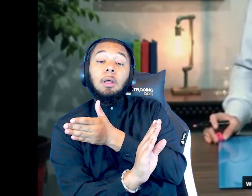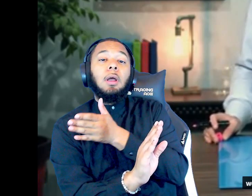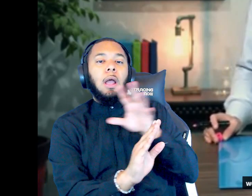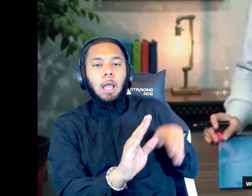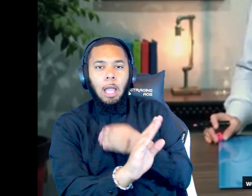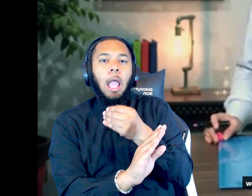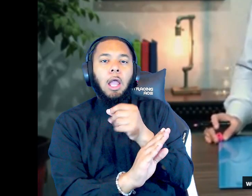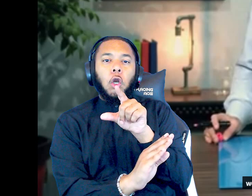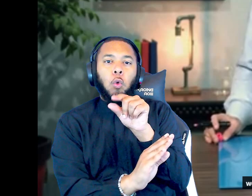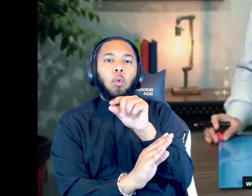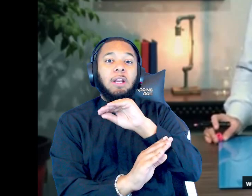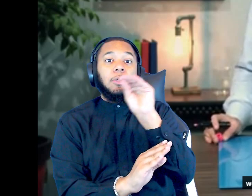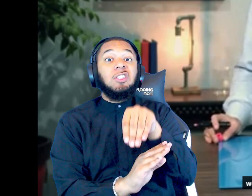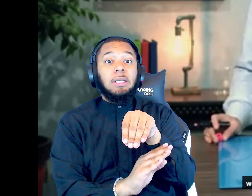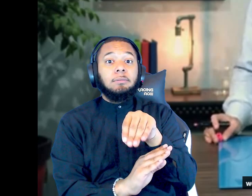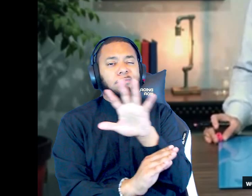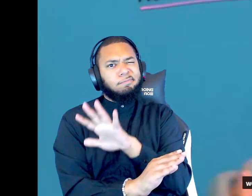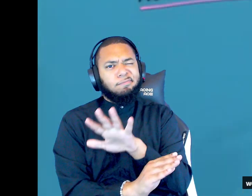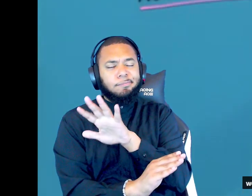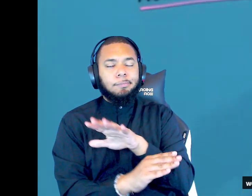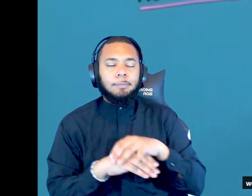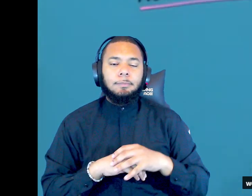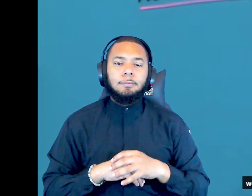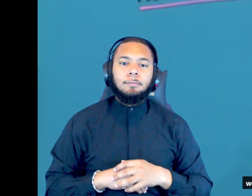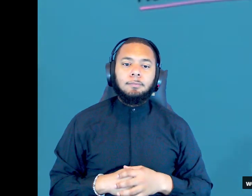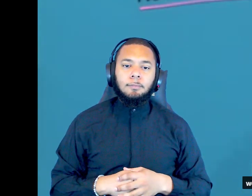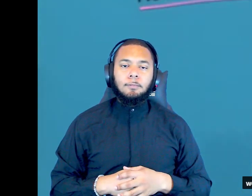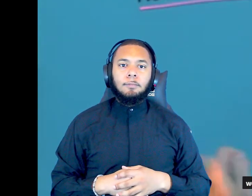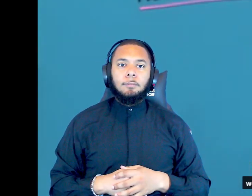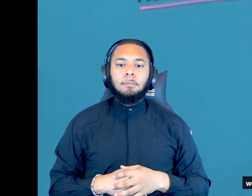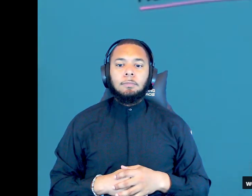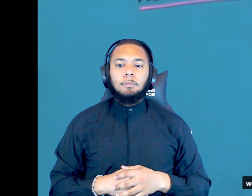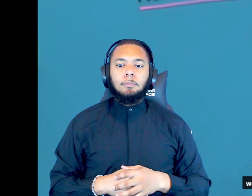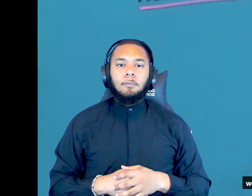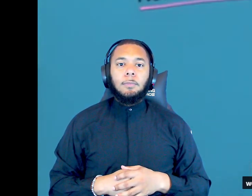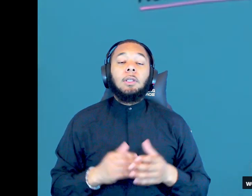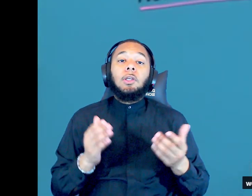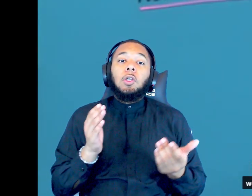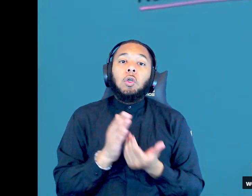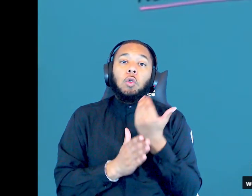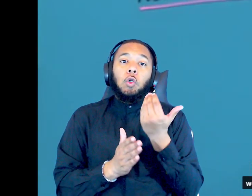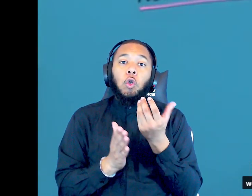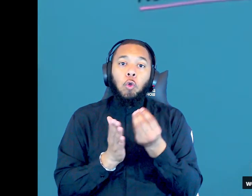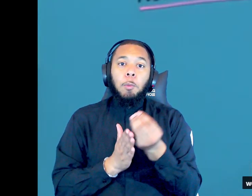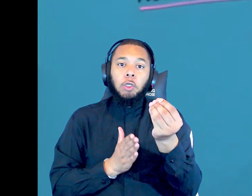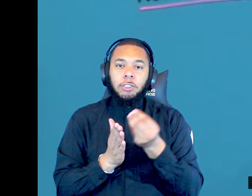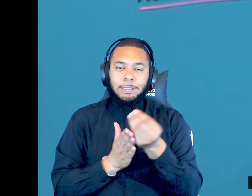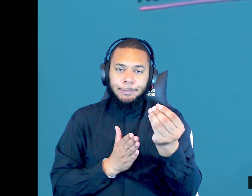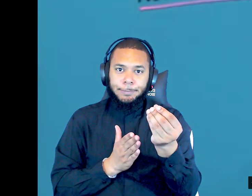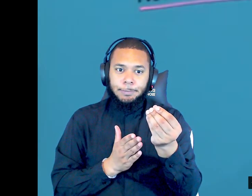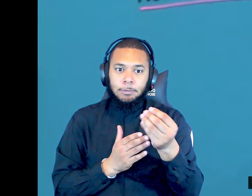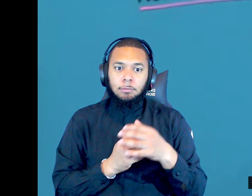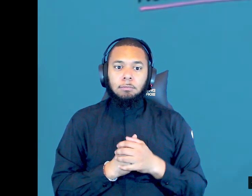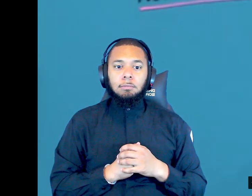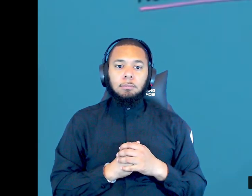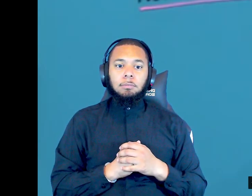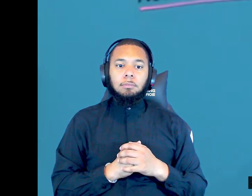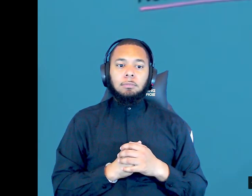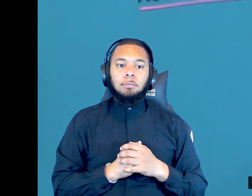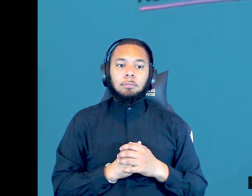up to somewhere around 20%. Then we have new purchases. Let's imagine that we are